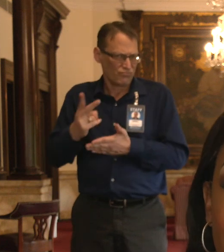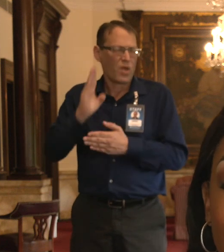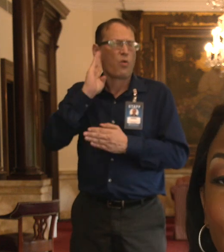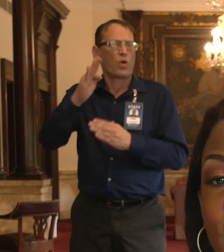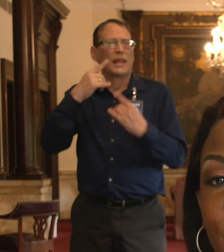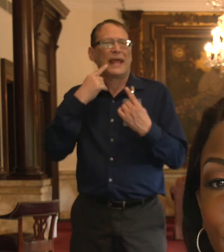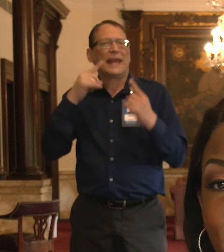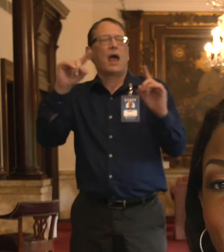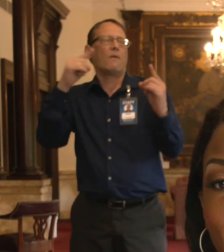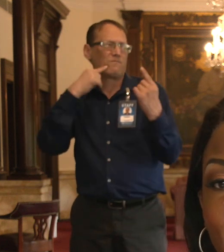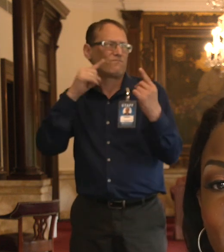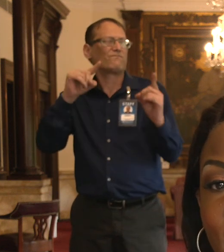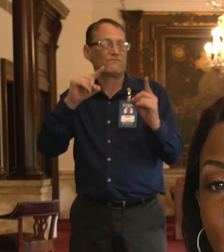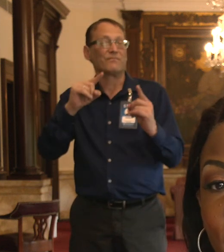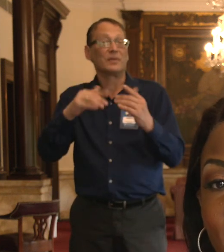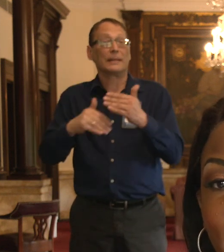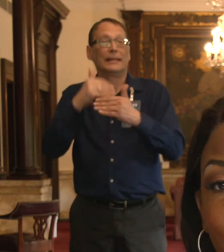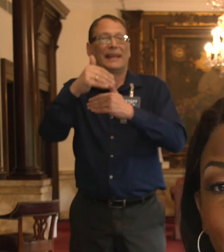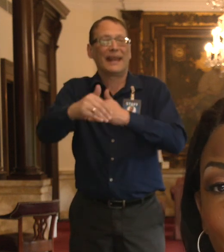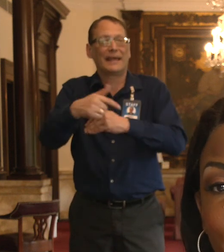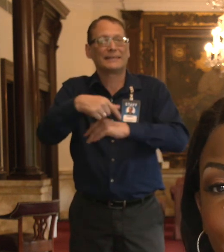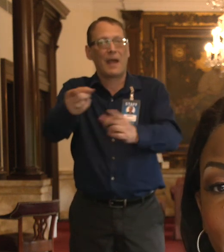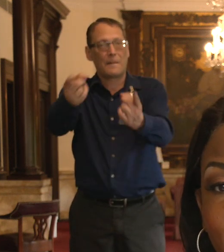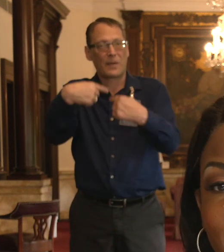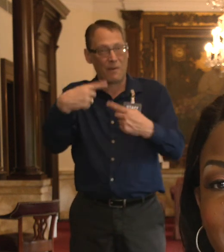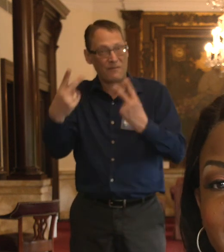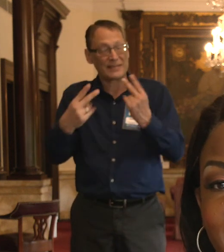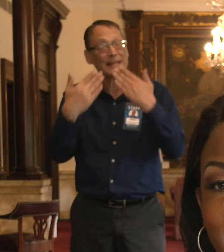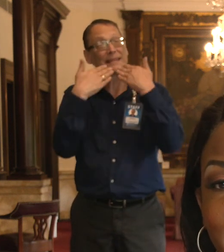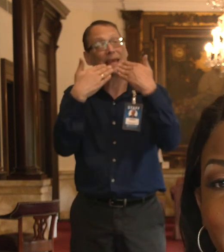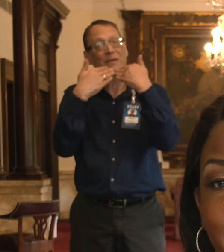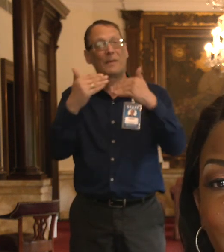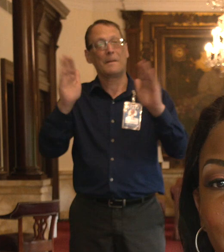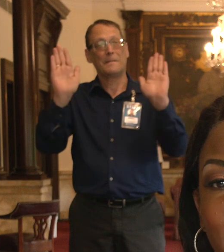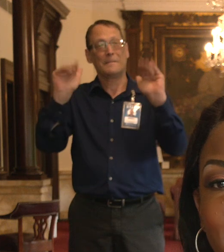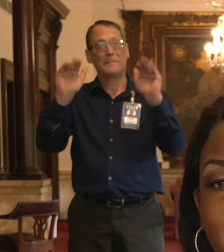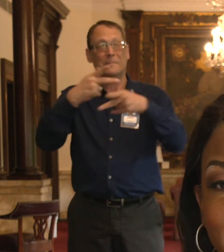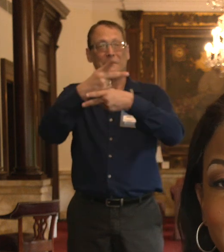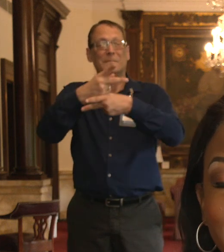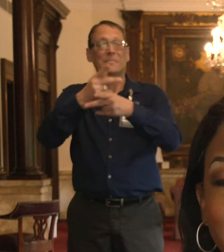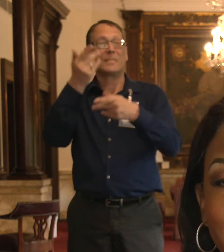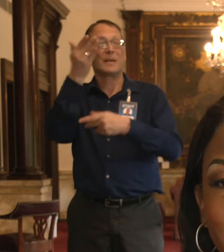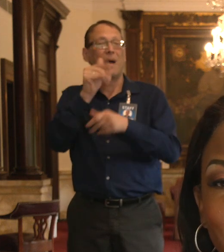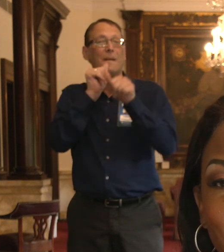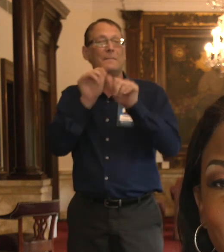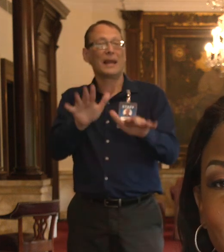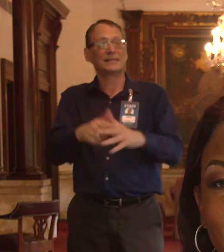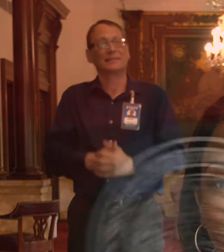announcements so you can tune in the next time. And thank you again for joining us. Take care and God bless.